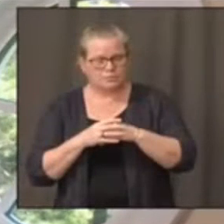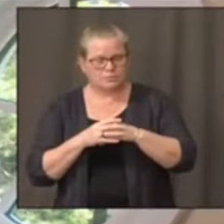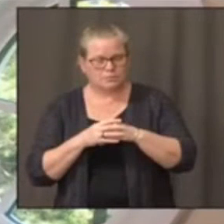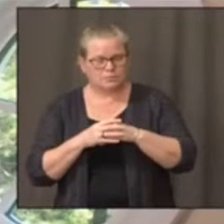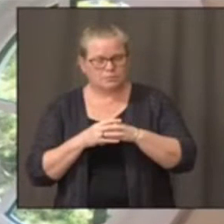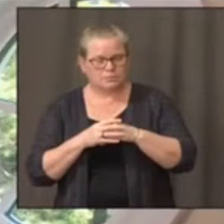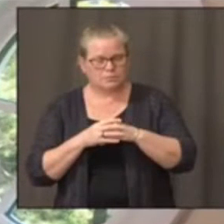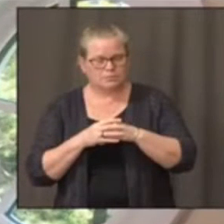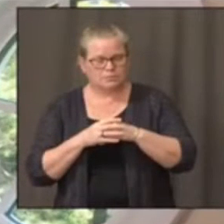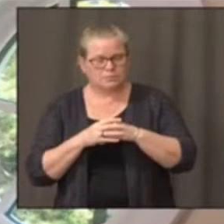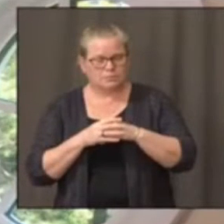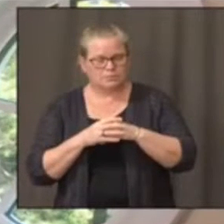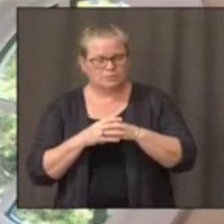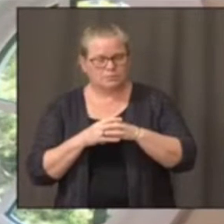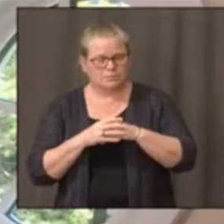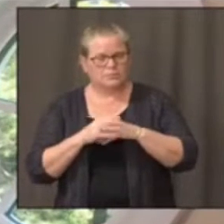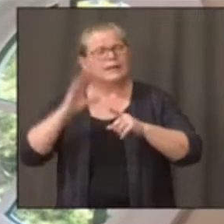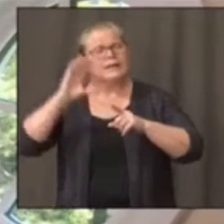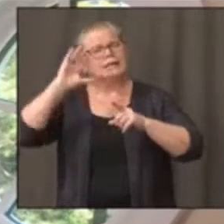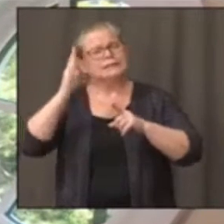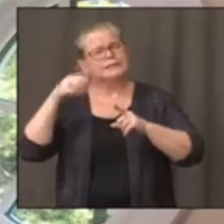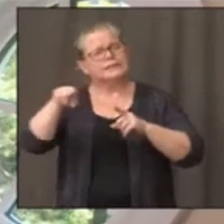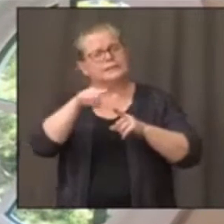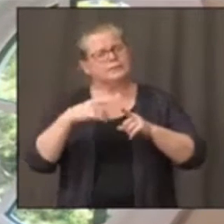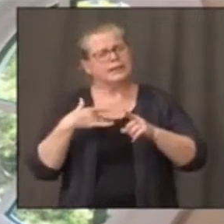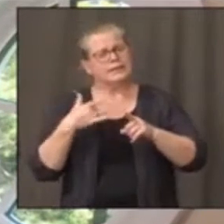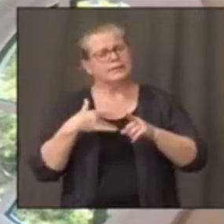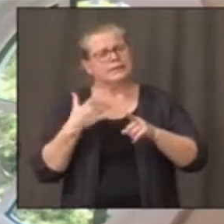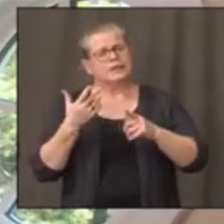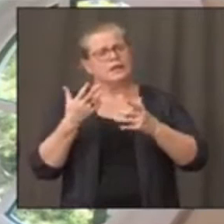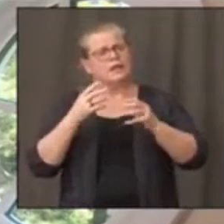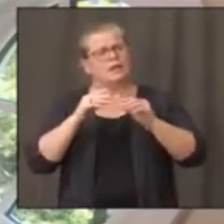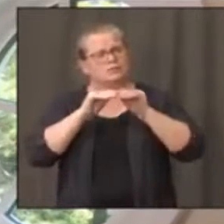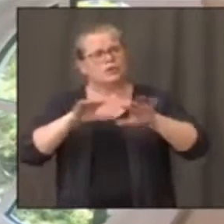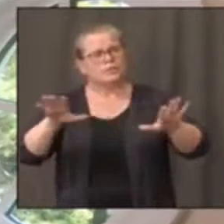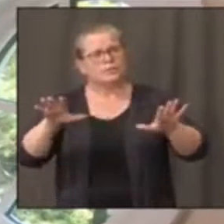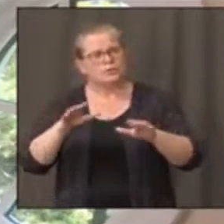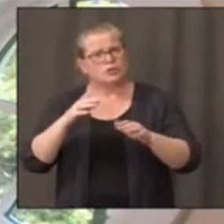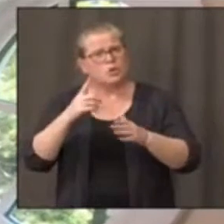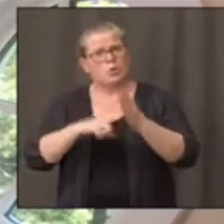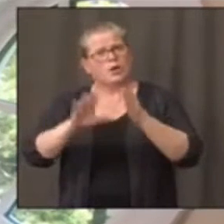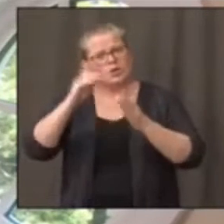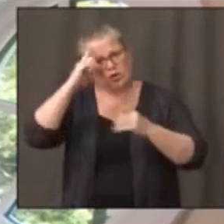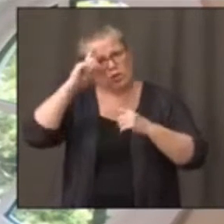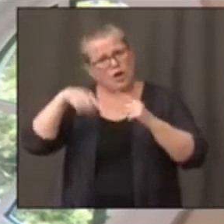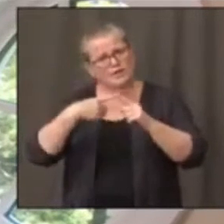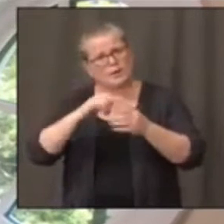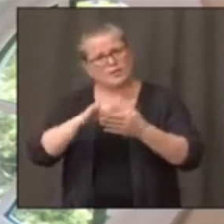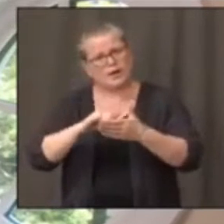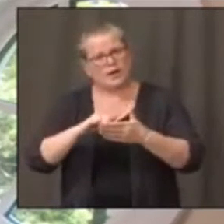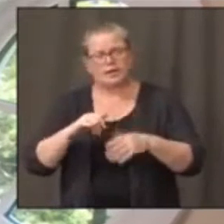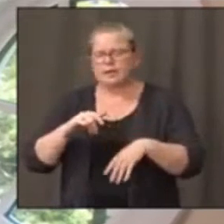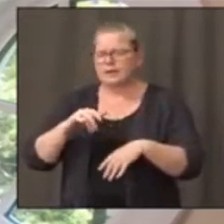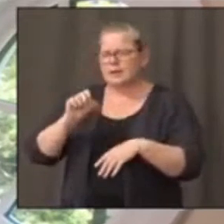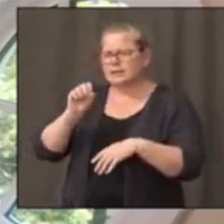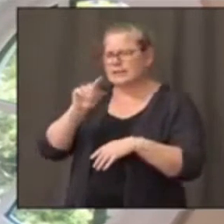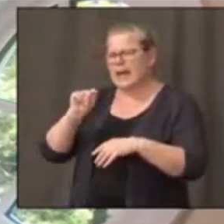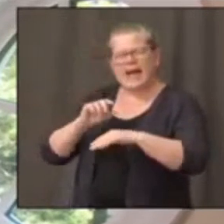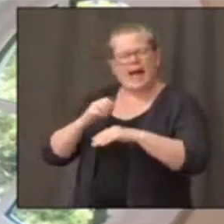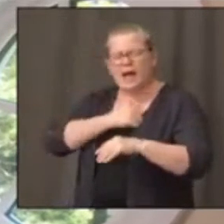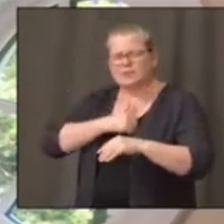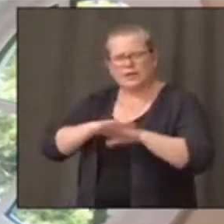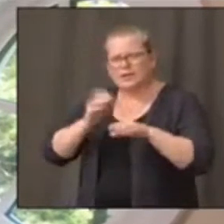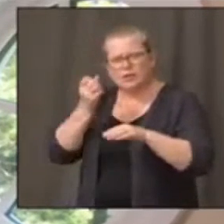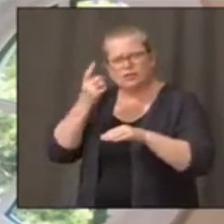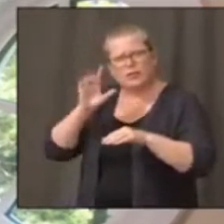in the sort of same field. What are your thoughts on that? I didn't quite get the question. You said there's going to